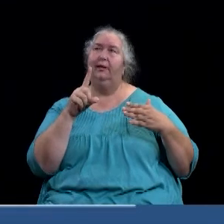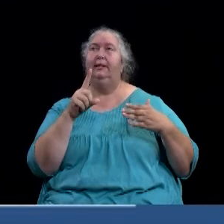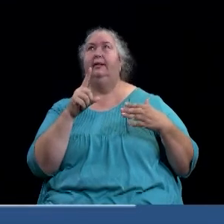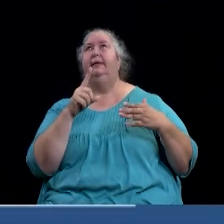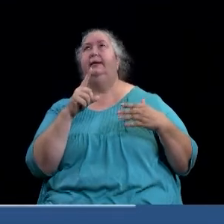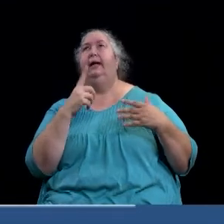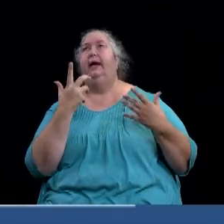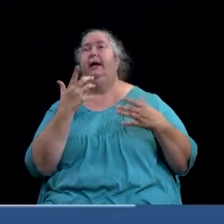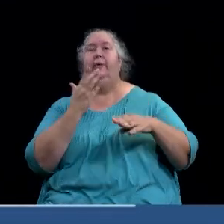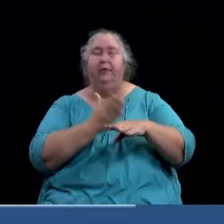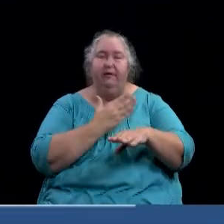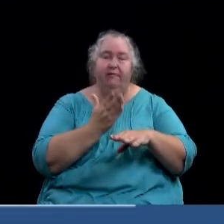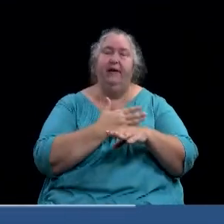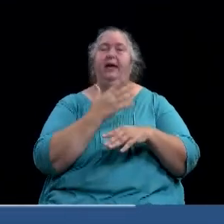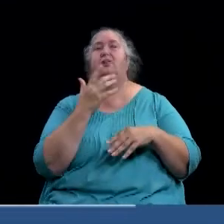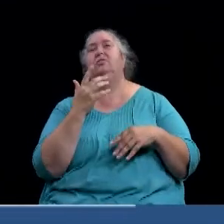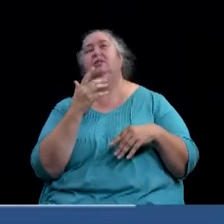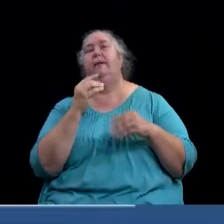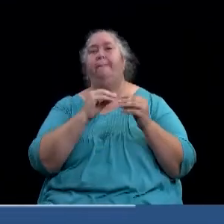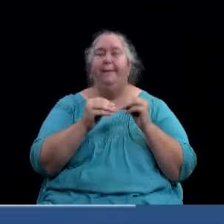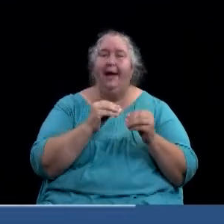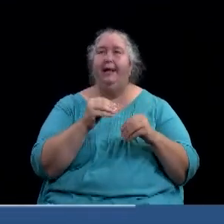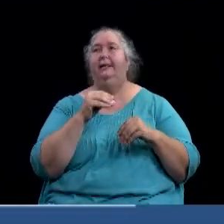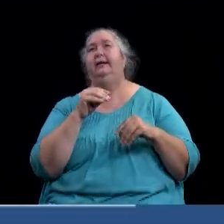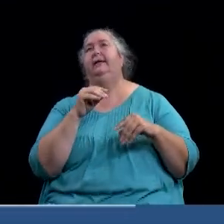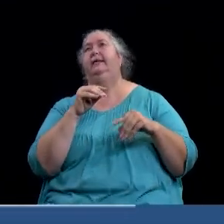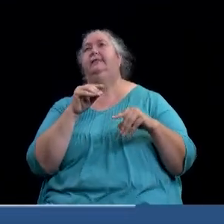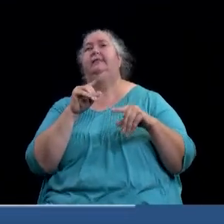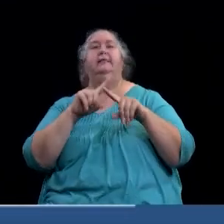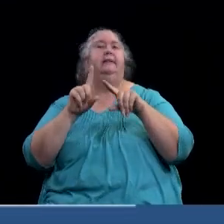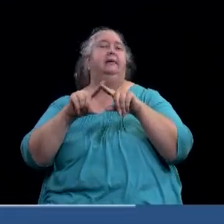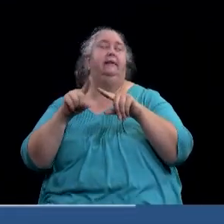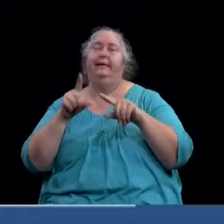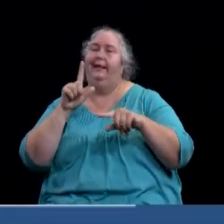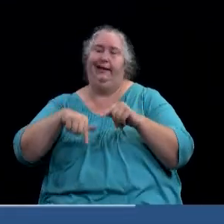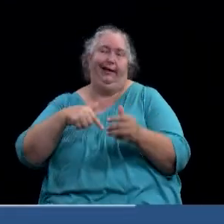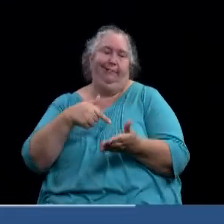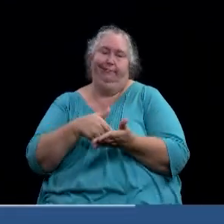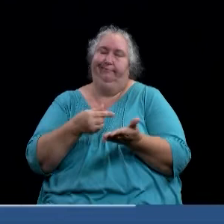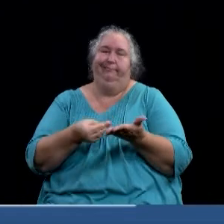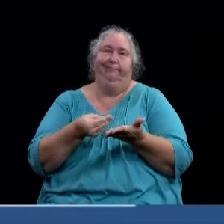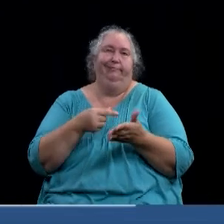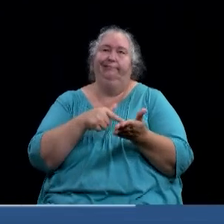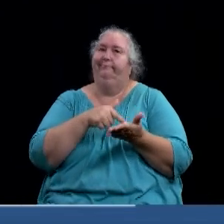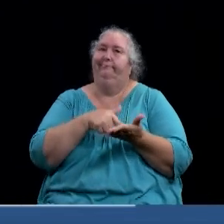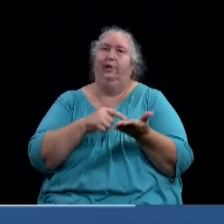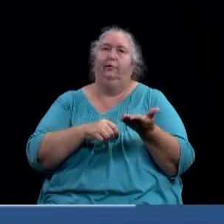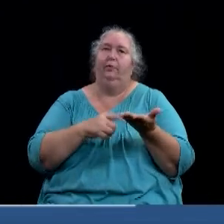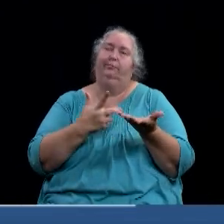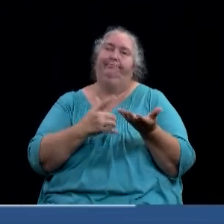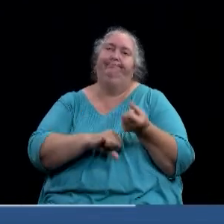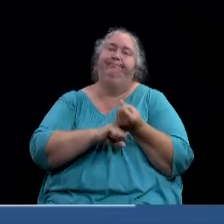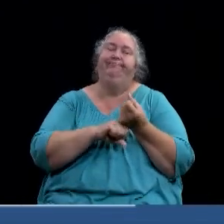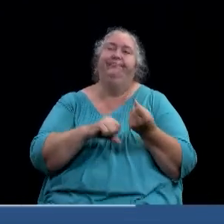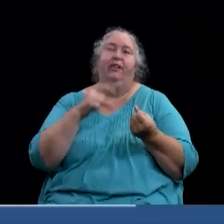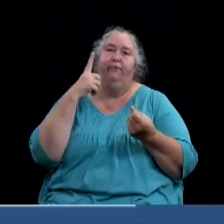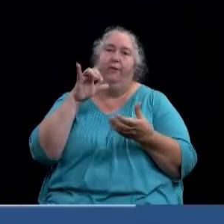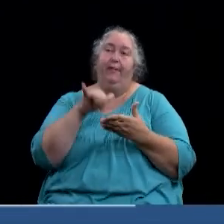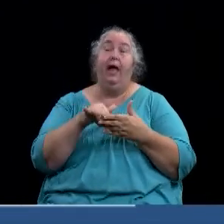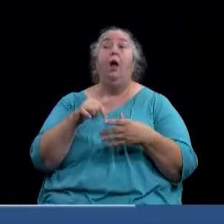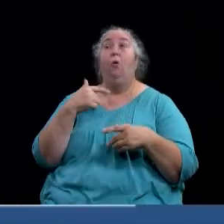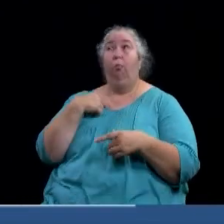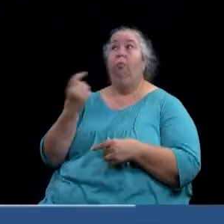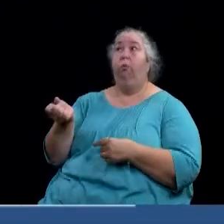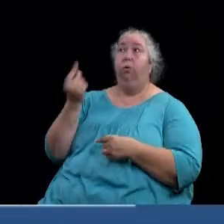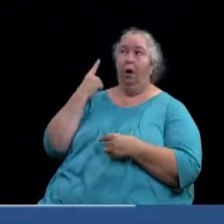housing side. We have definitely gotten a very strong message that they see no increases in funding